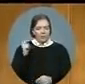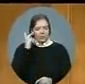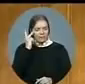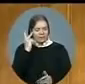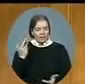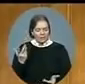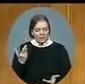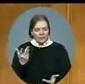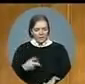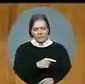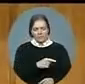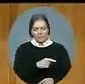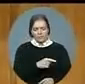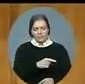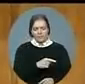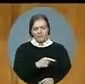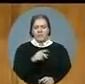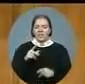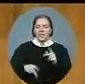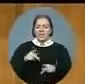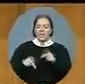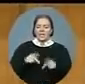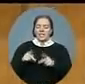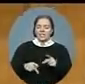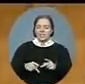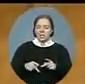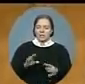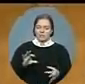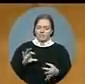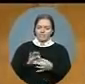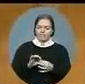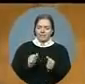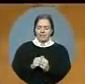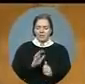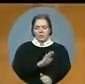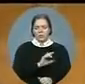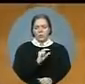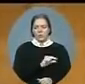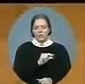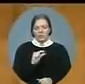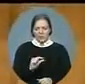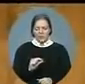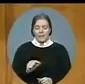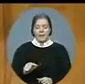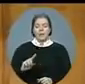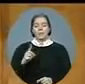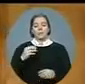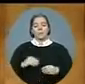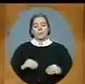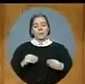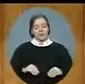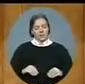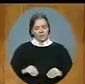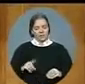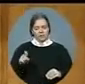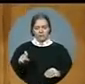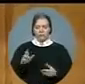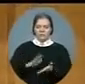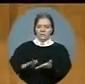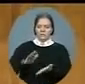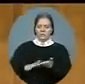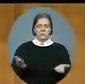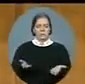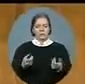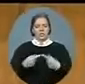sink to seize power. Will this Prime Minister apologize? Apologize to this House of Commons and apologize